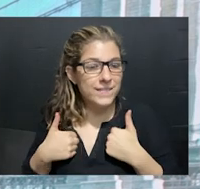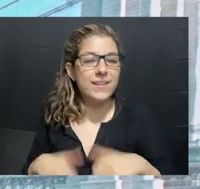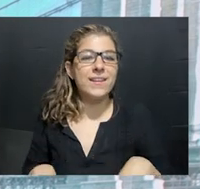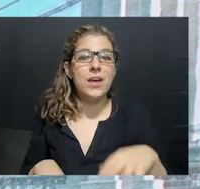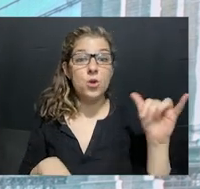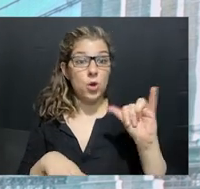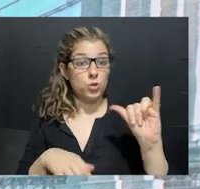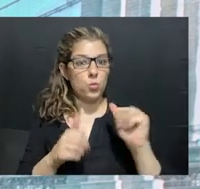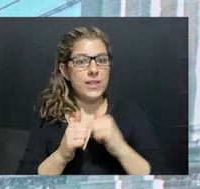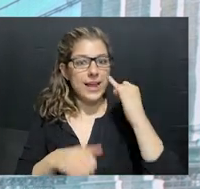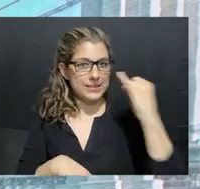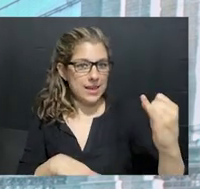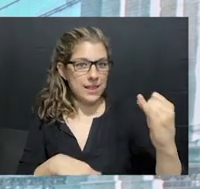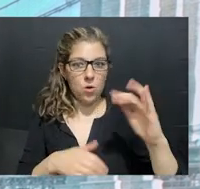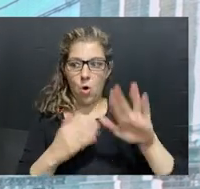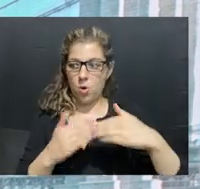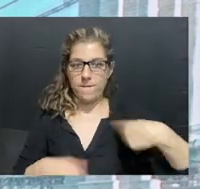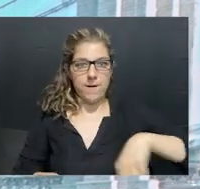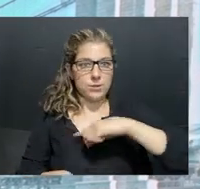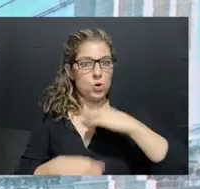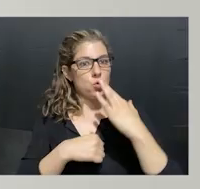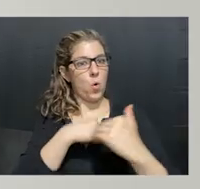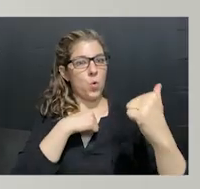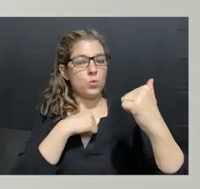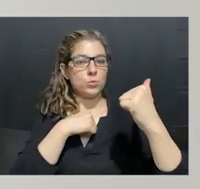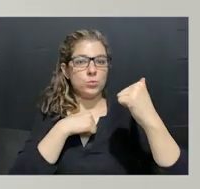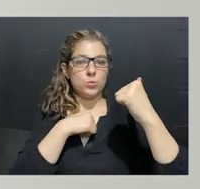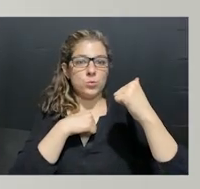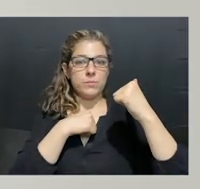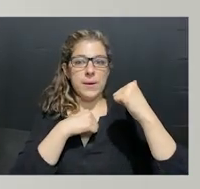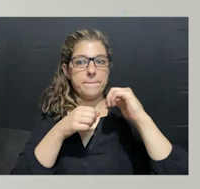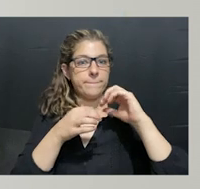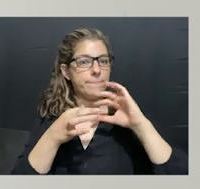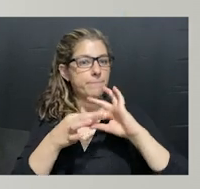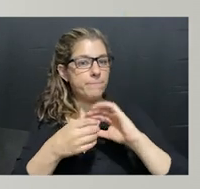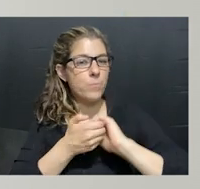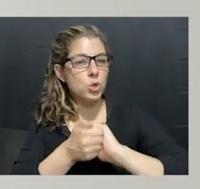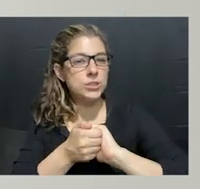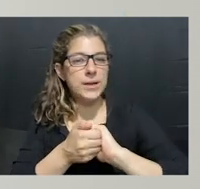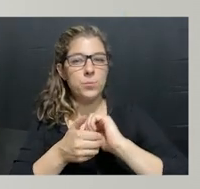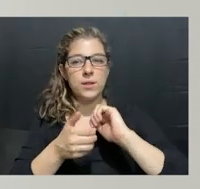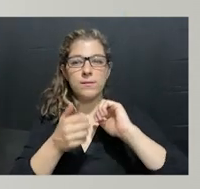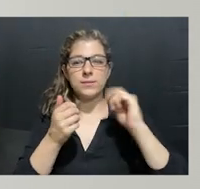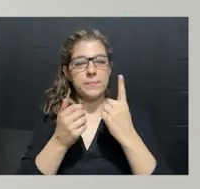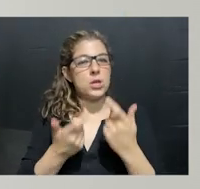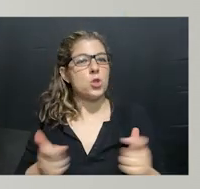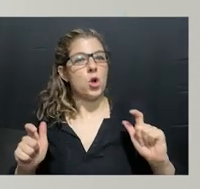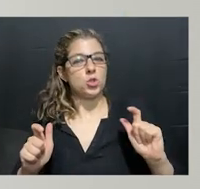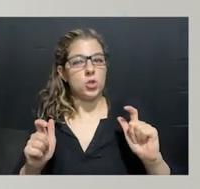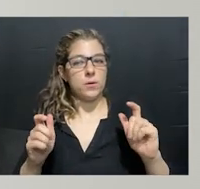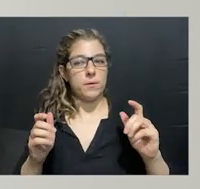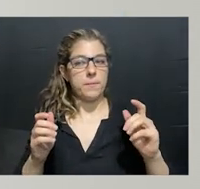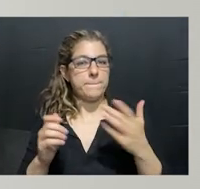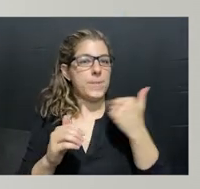comes with a notion that all of us are called to be in partnership with and communion with something larger and greater than